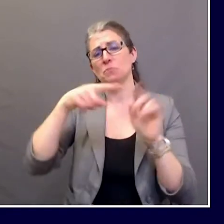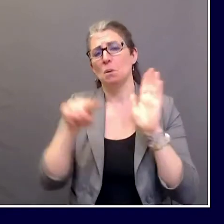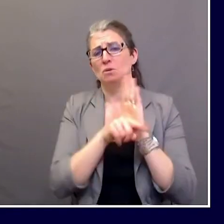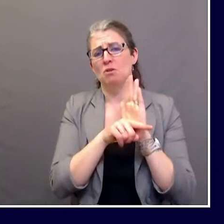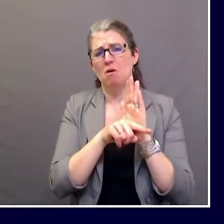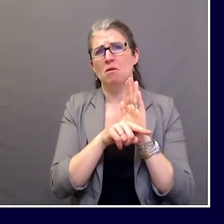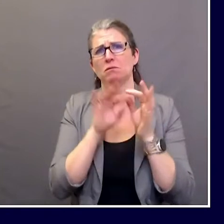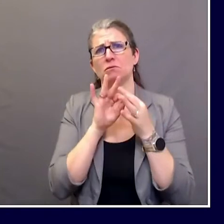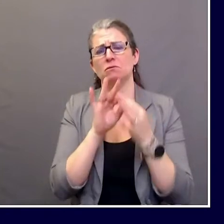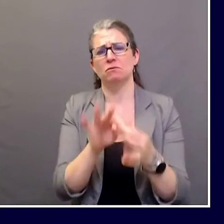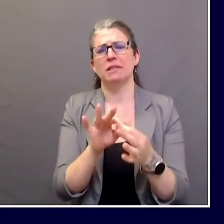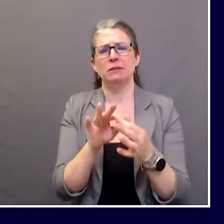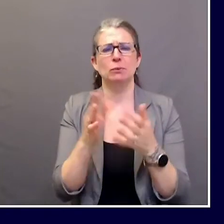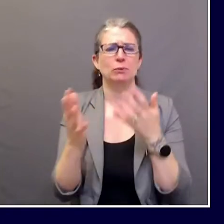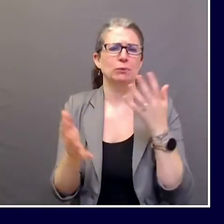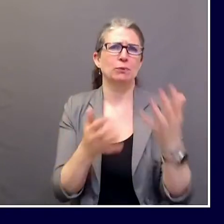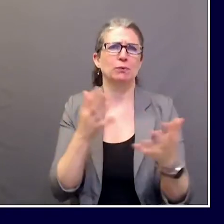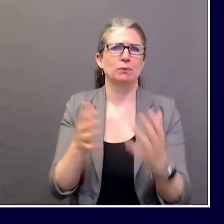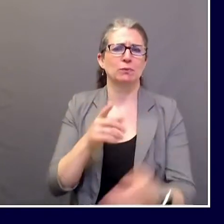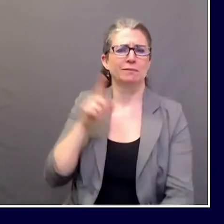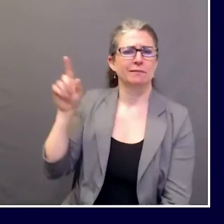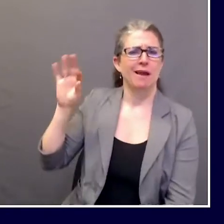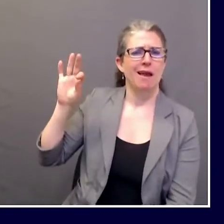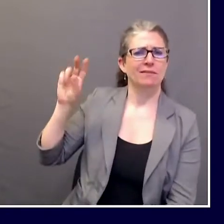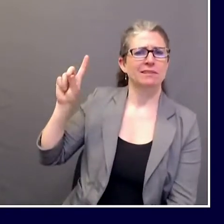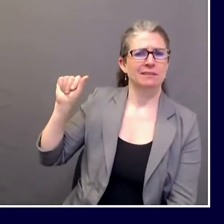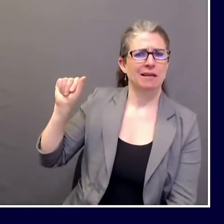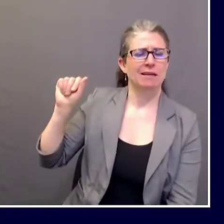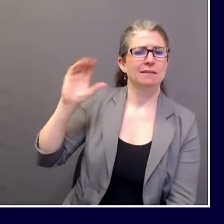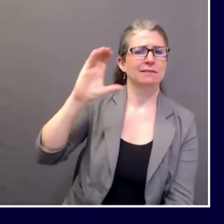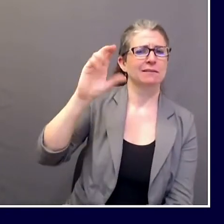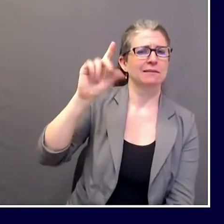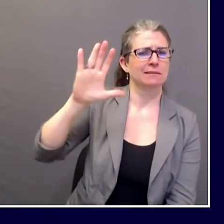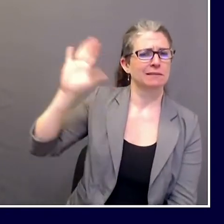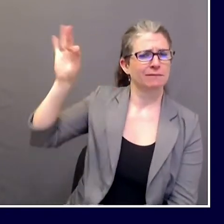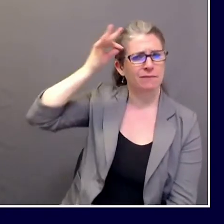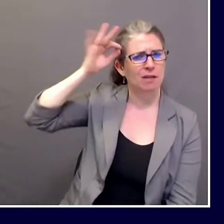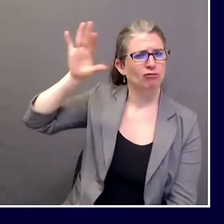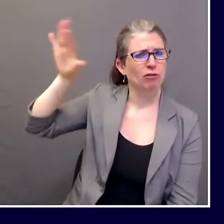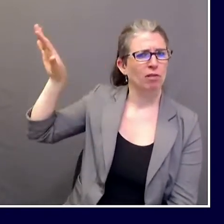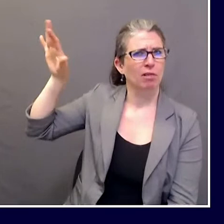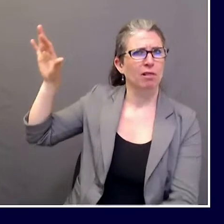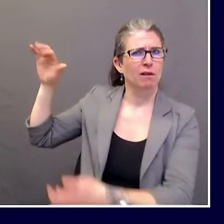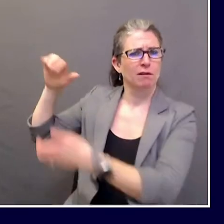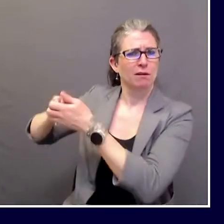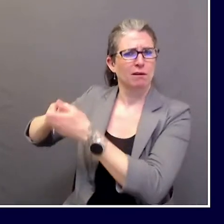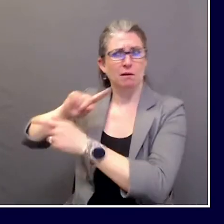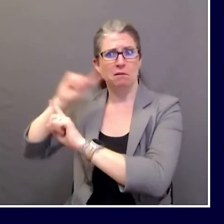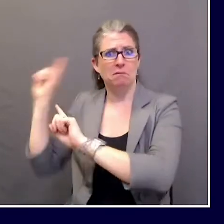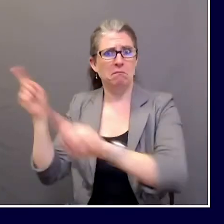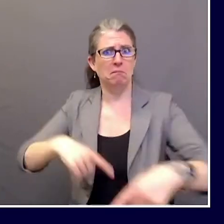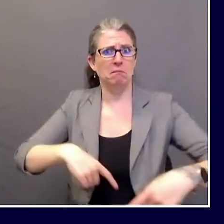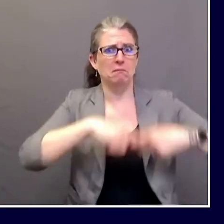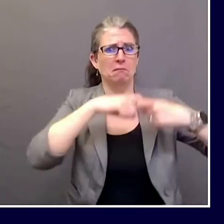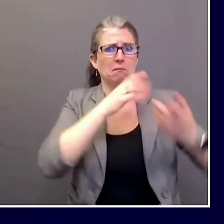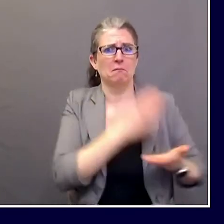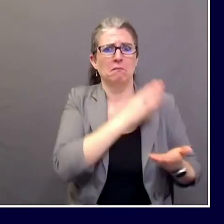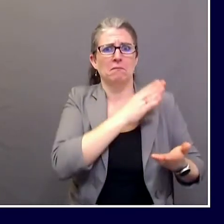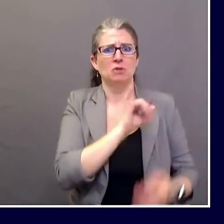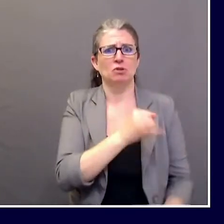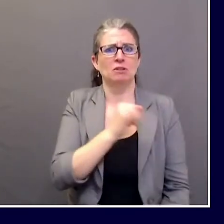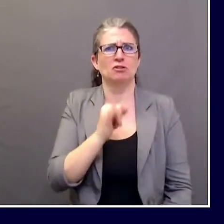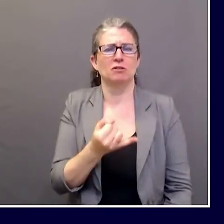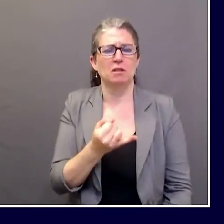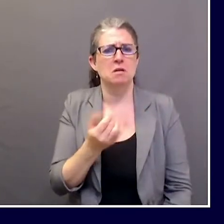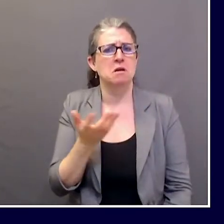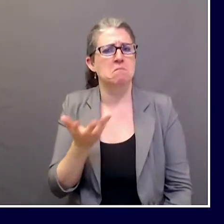FDA and the US CDC to do this pause for the reasons you mentioned, and then the trade-off is that there might be some,